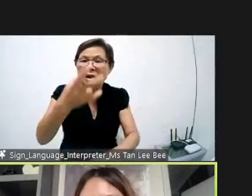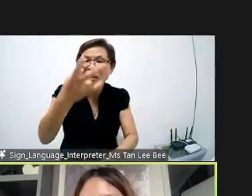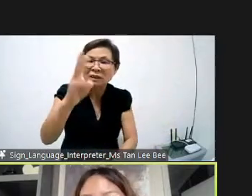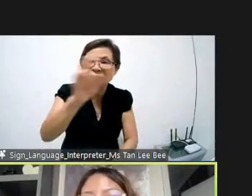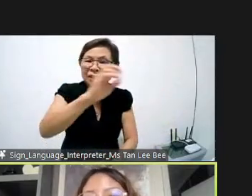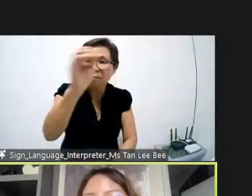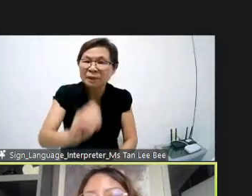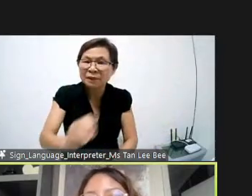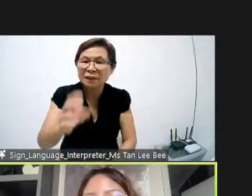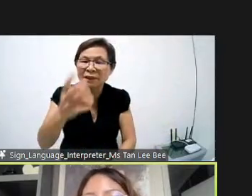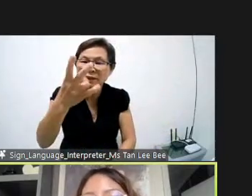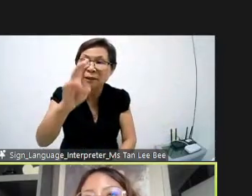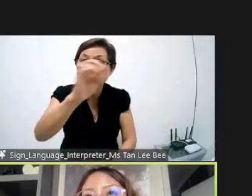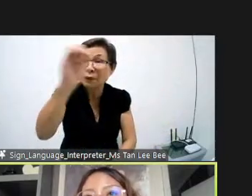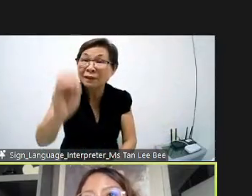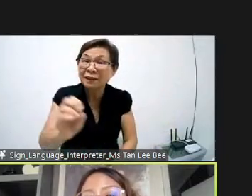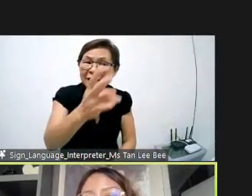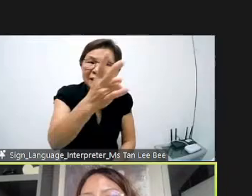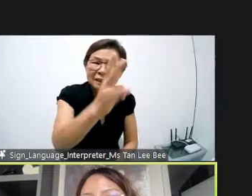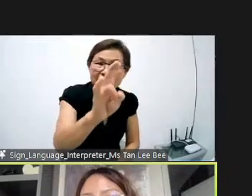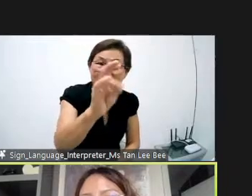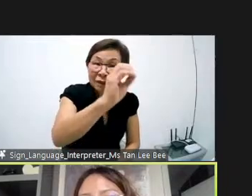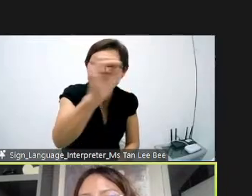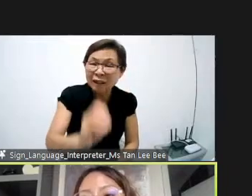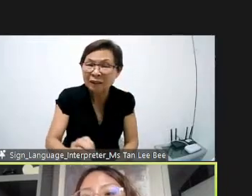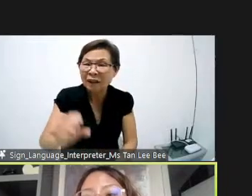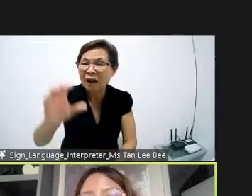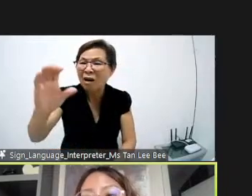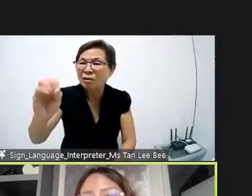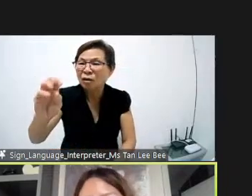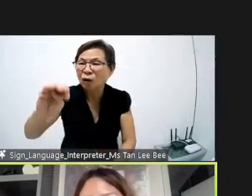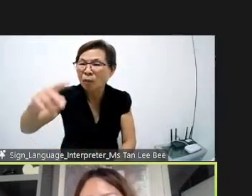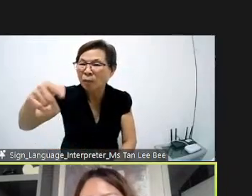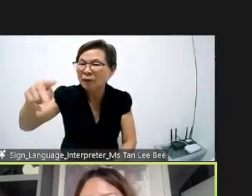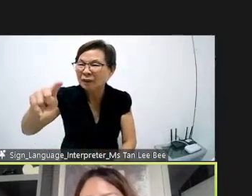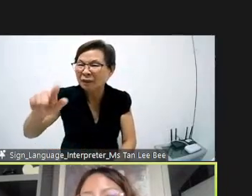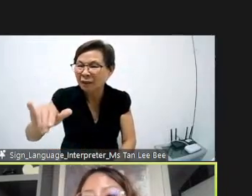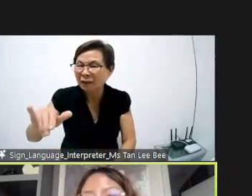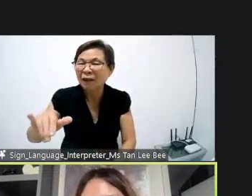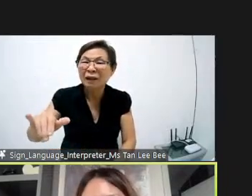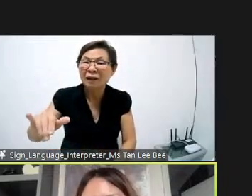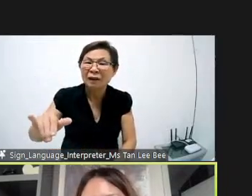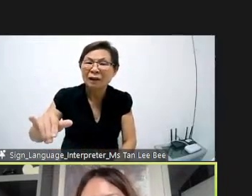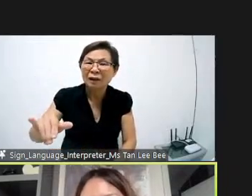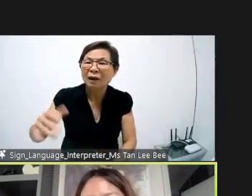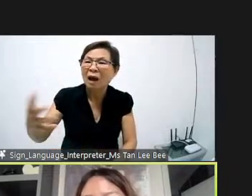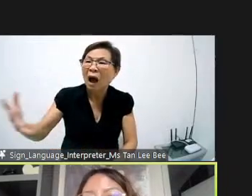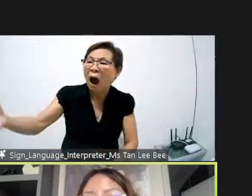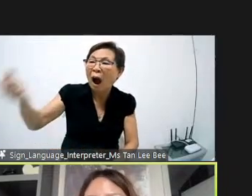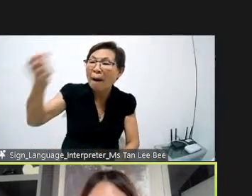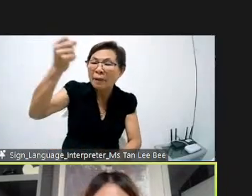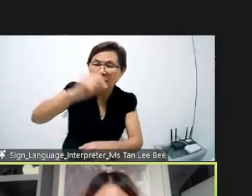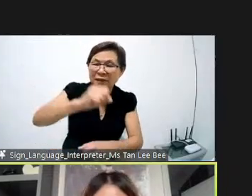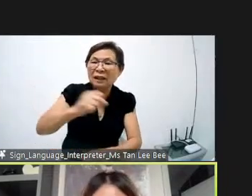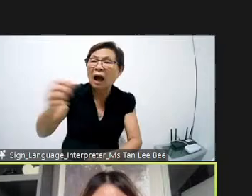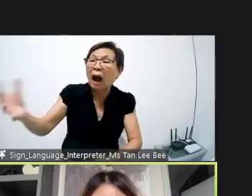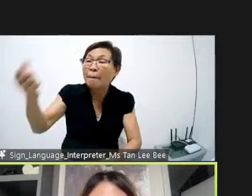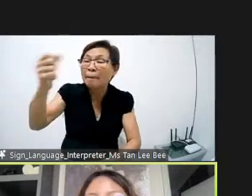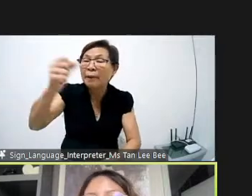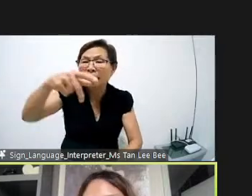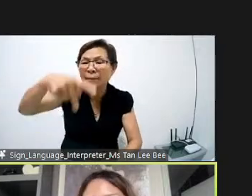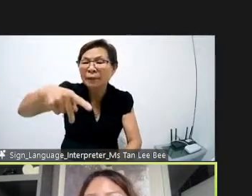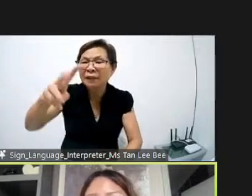17% that of the companies that they are outsourced PWD to working for